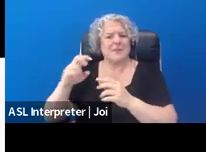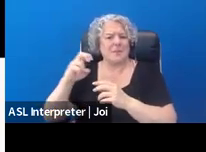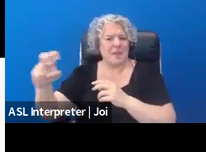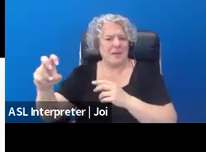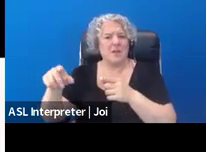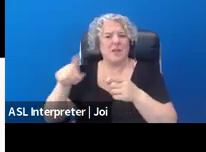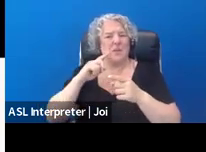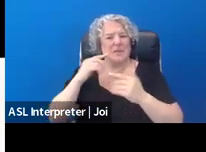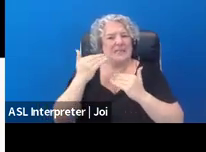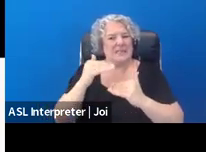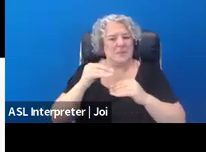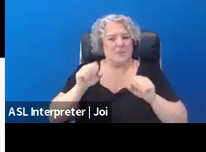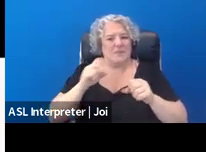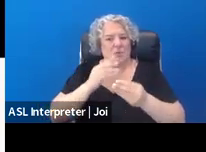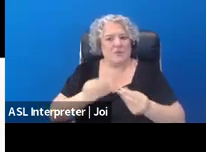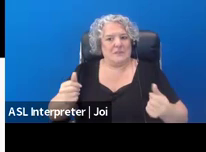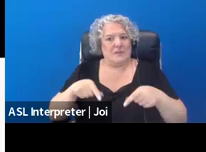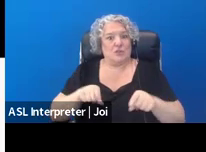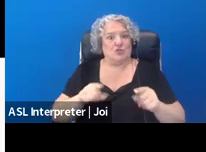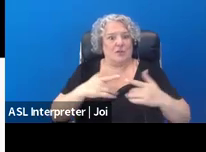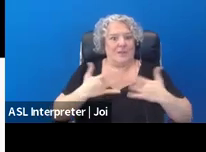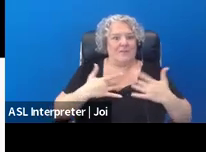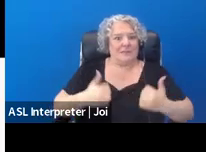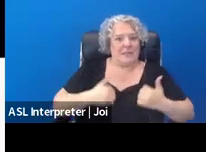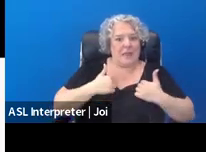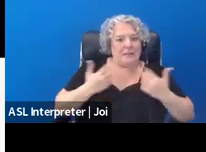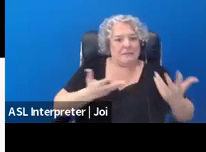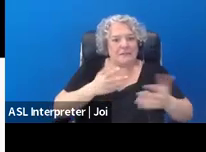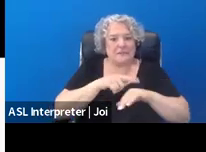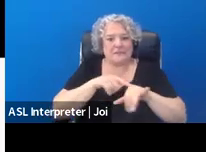may have limited capacity to resolve those issues while the event is live.